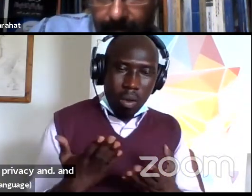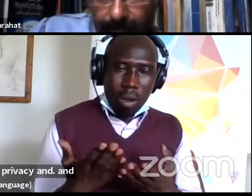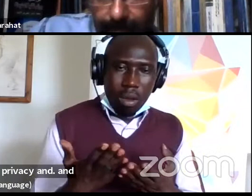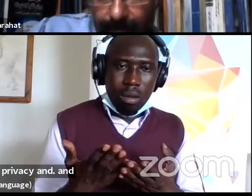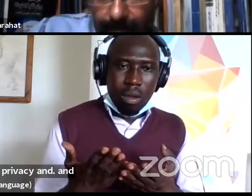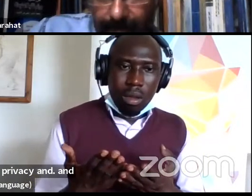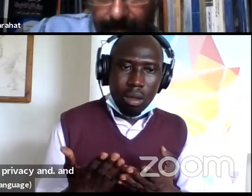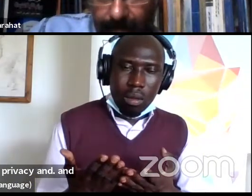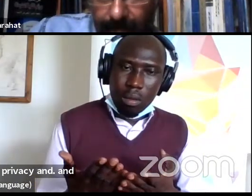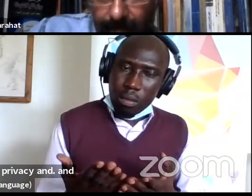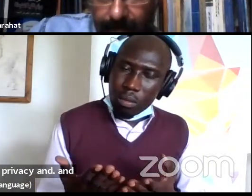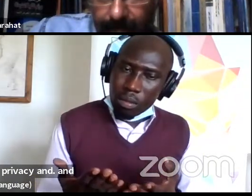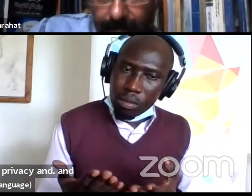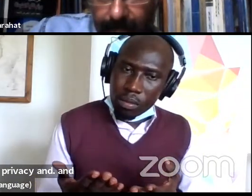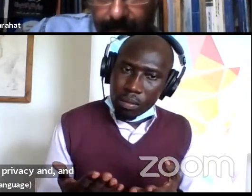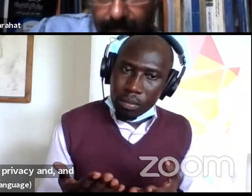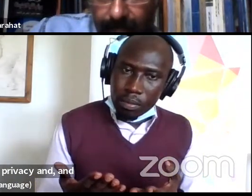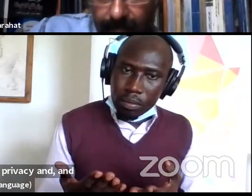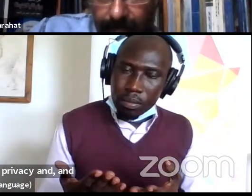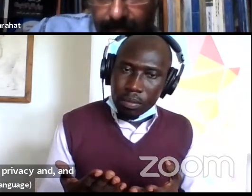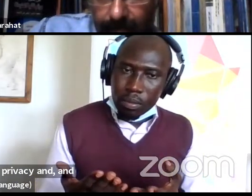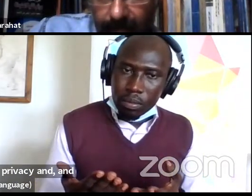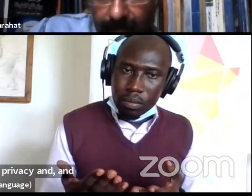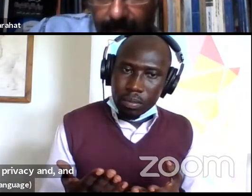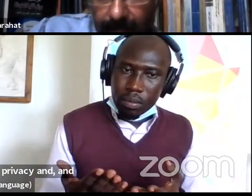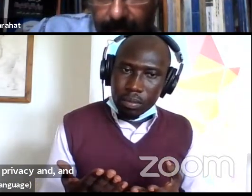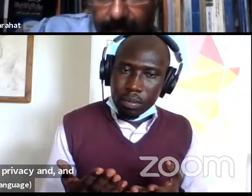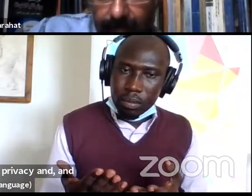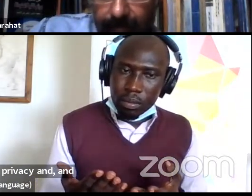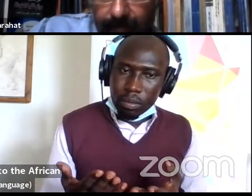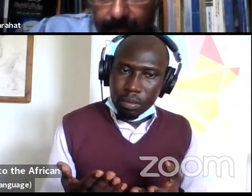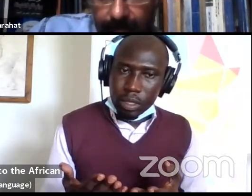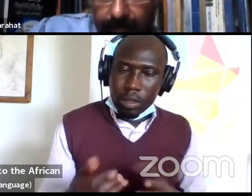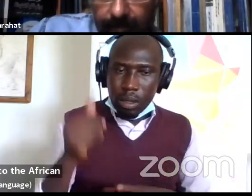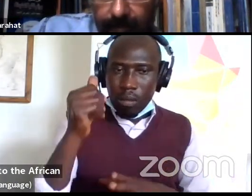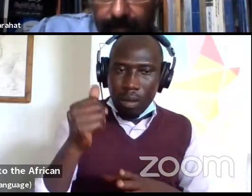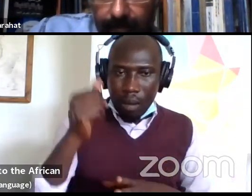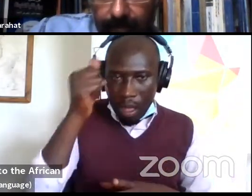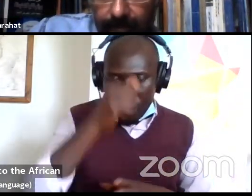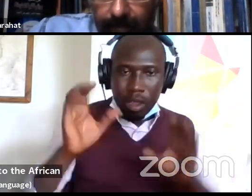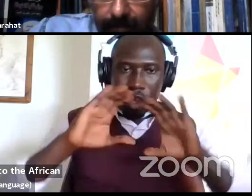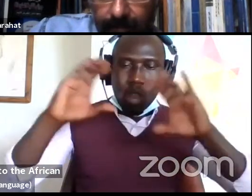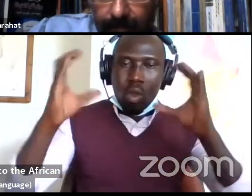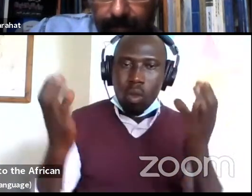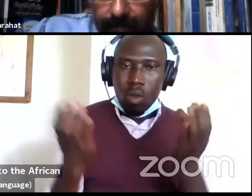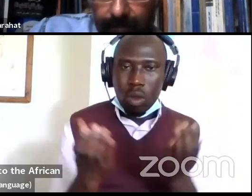way, I'd say compared to the whole African continent, they were pretty much